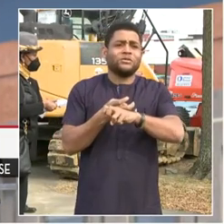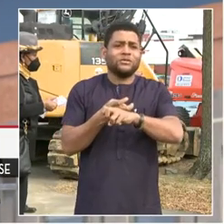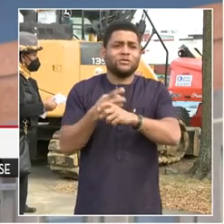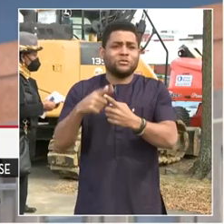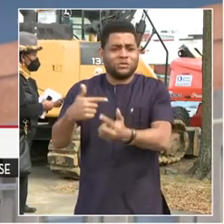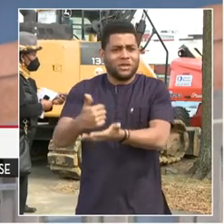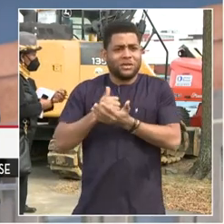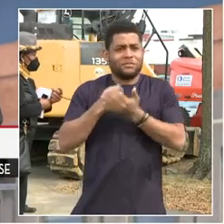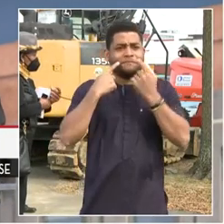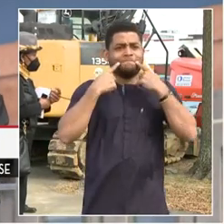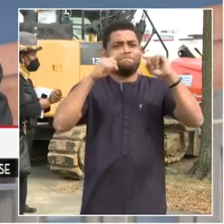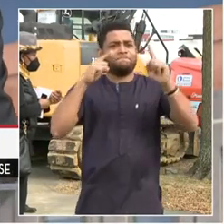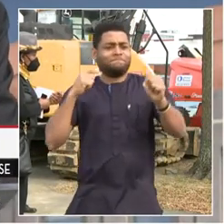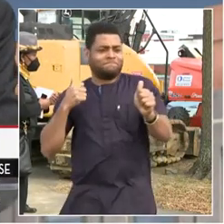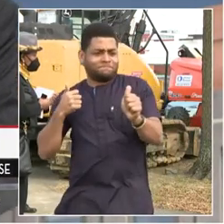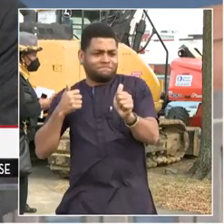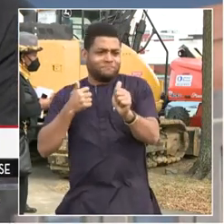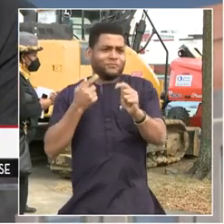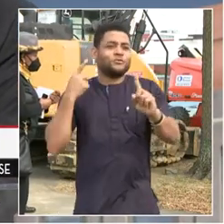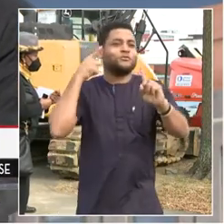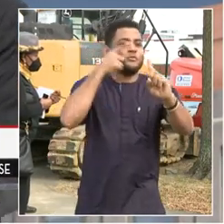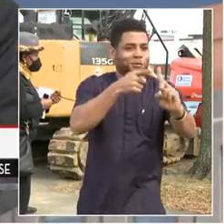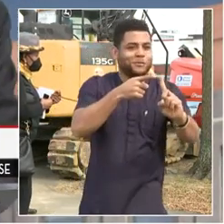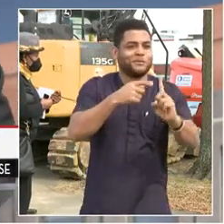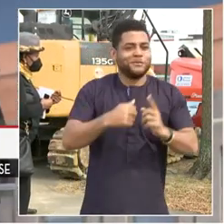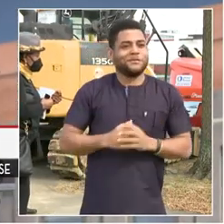they are today. And I'm going to ask you